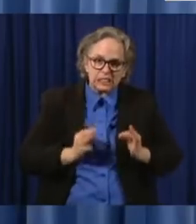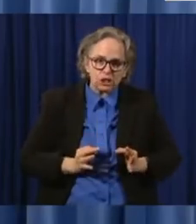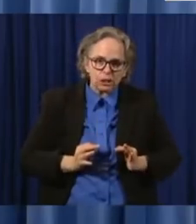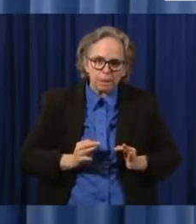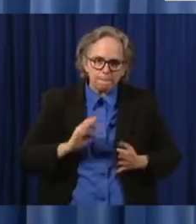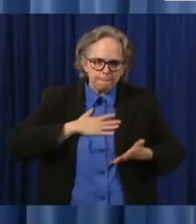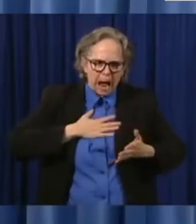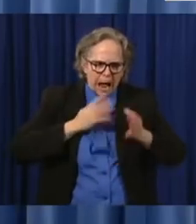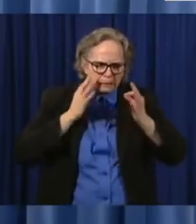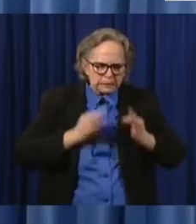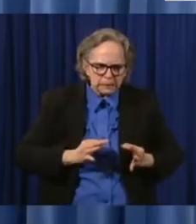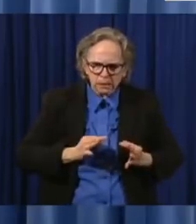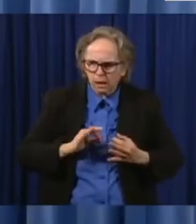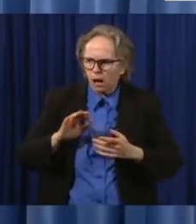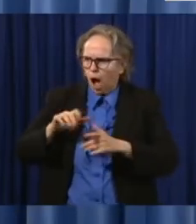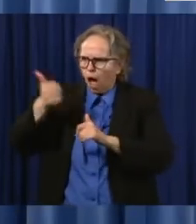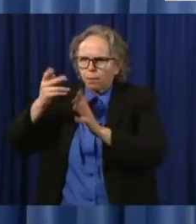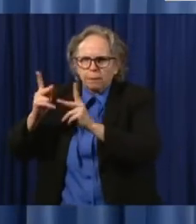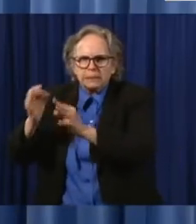fellow citizens.